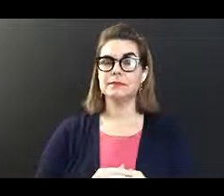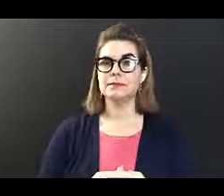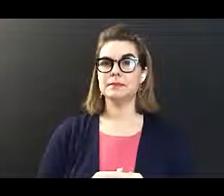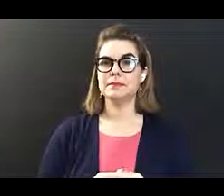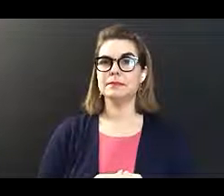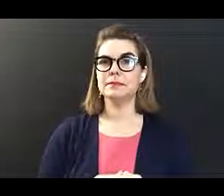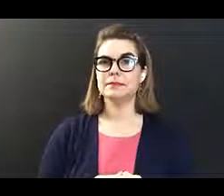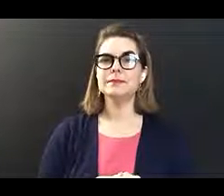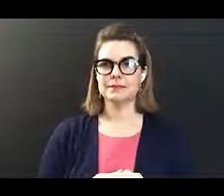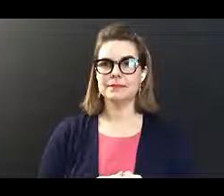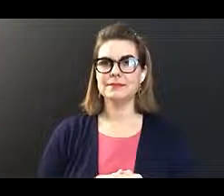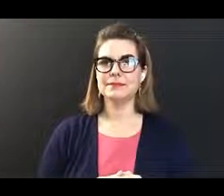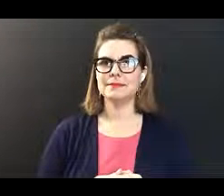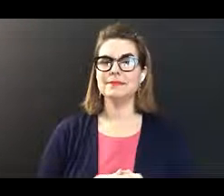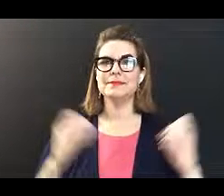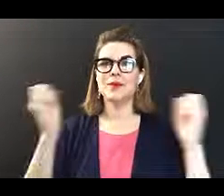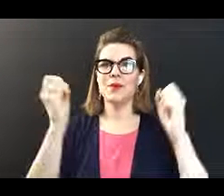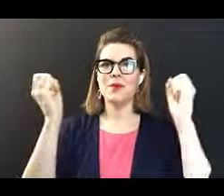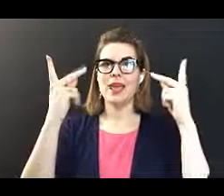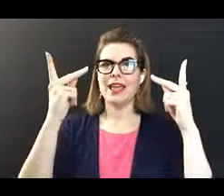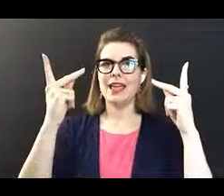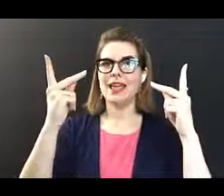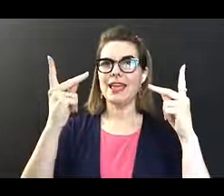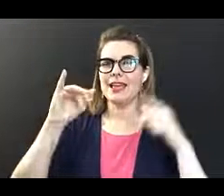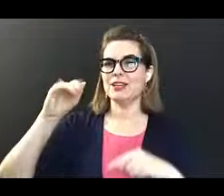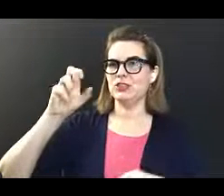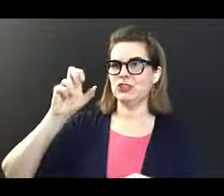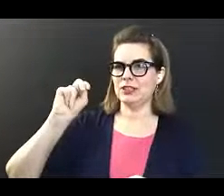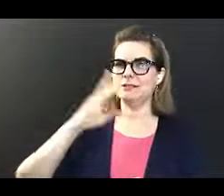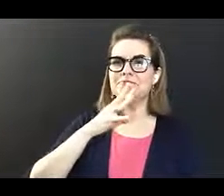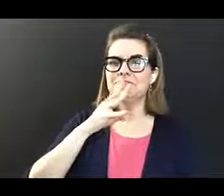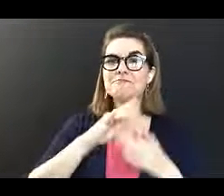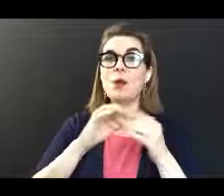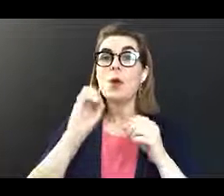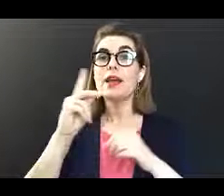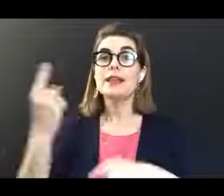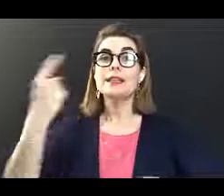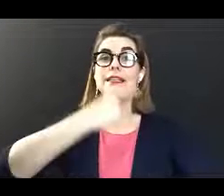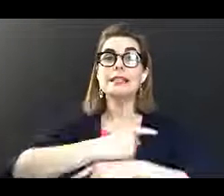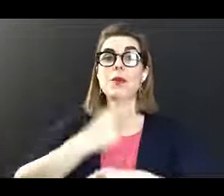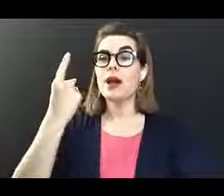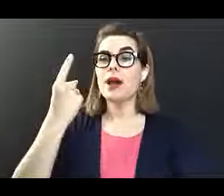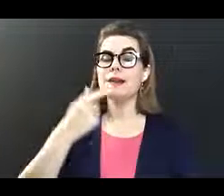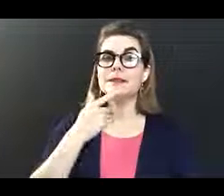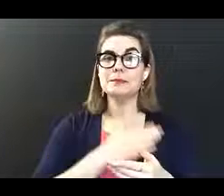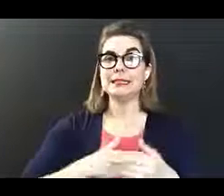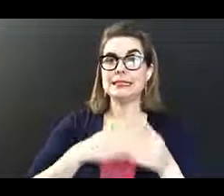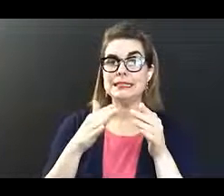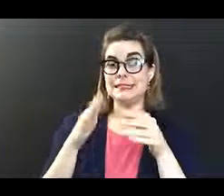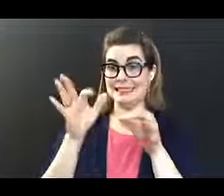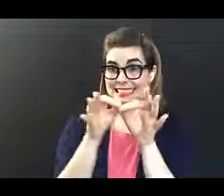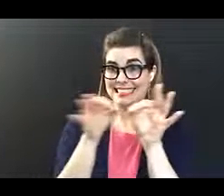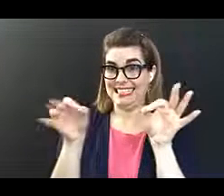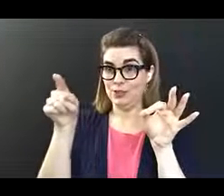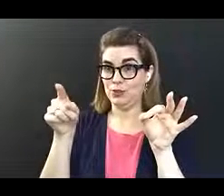Yes. All right. So on day one, the question was, please finish this sentence. I'm all in